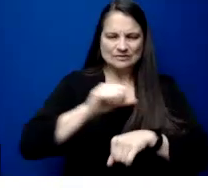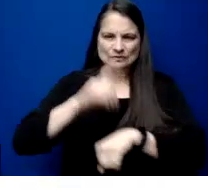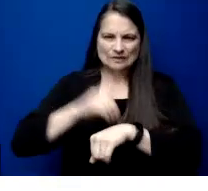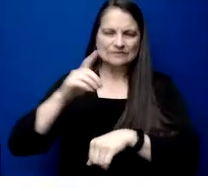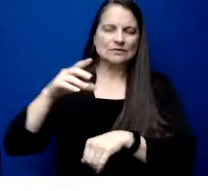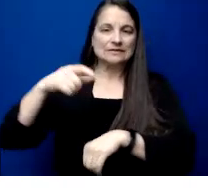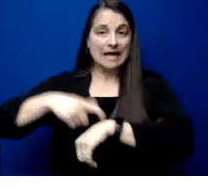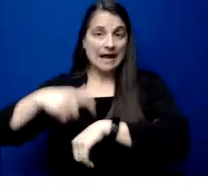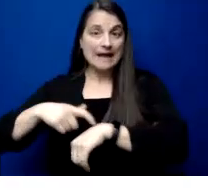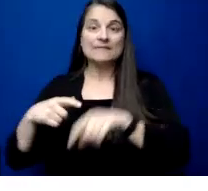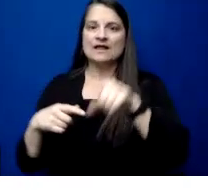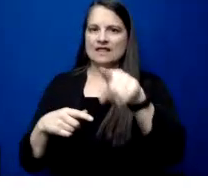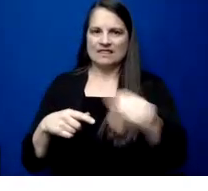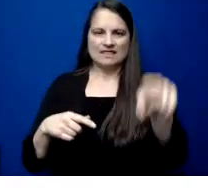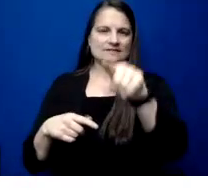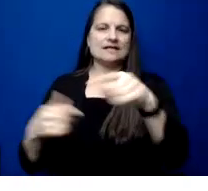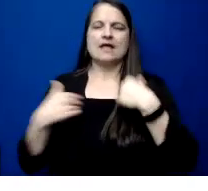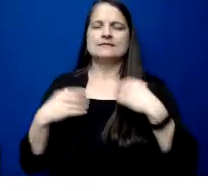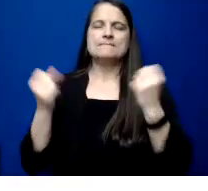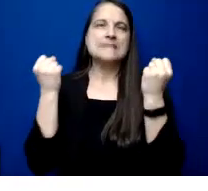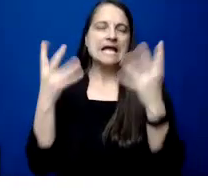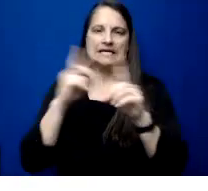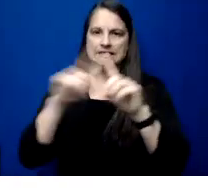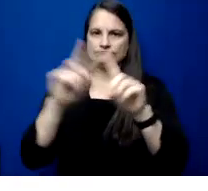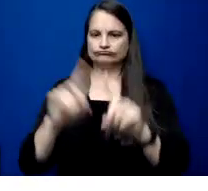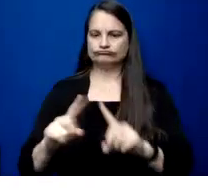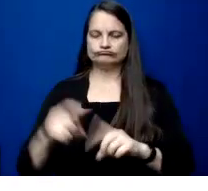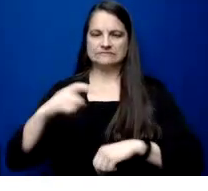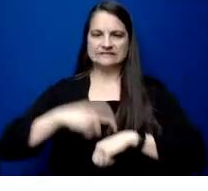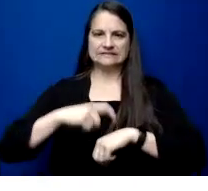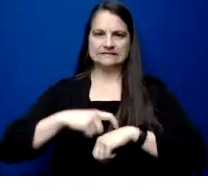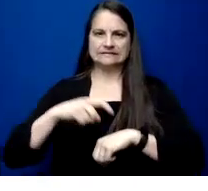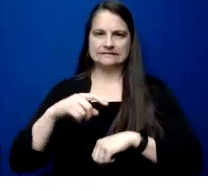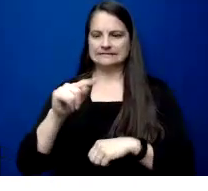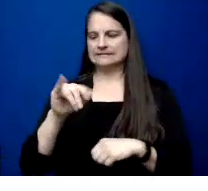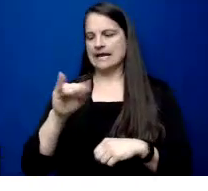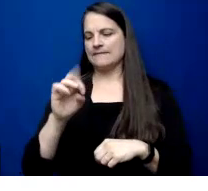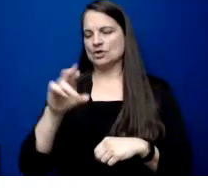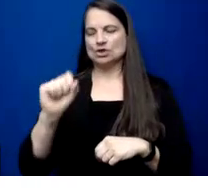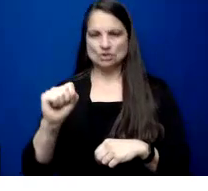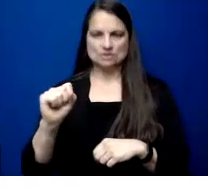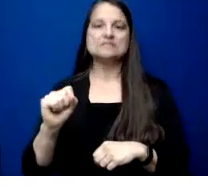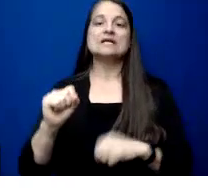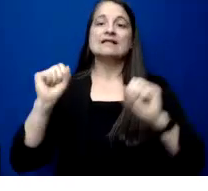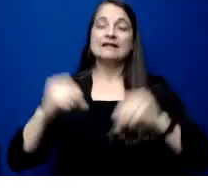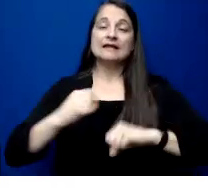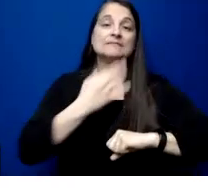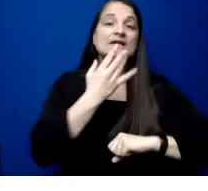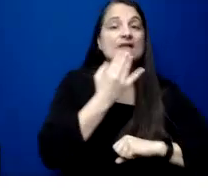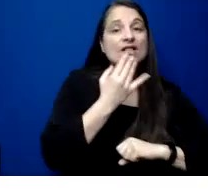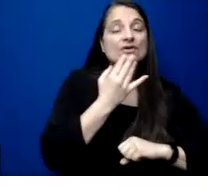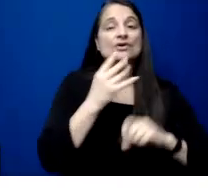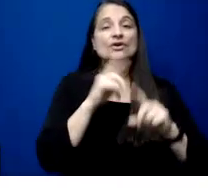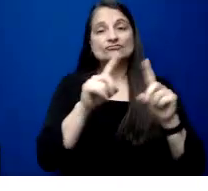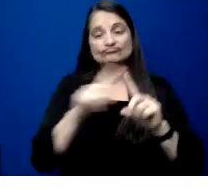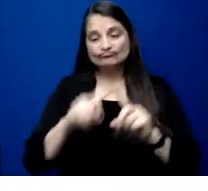a number of different visual timers available that are available out there on there. They can be color coded, they can